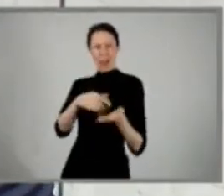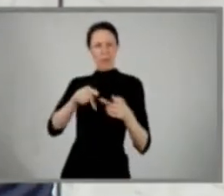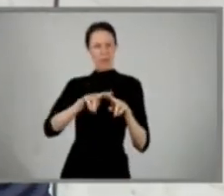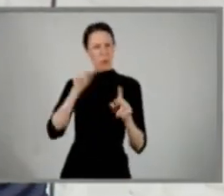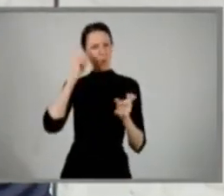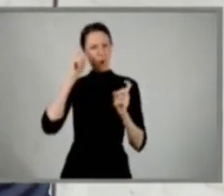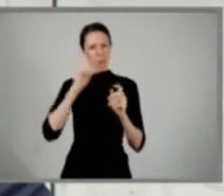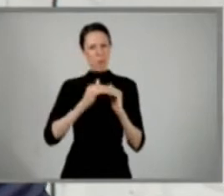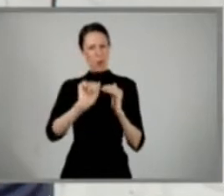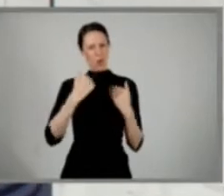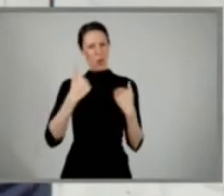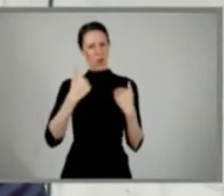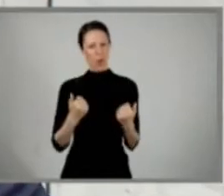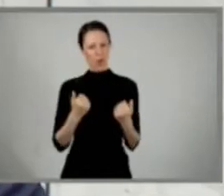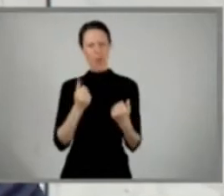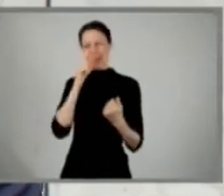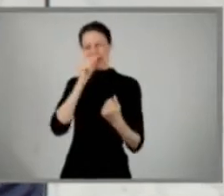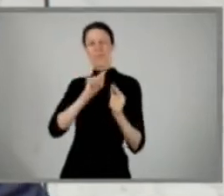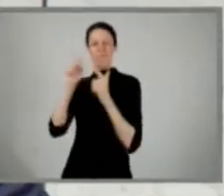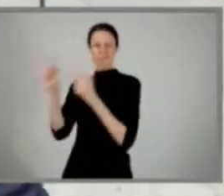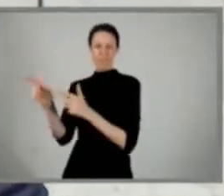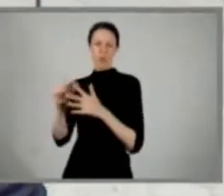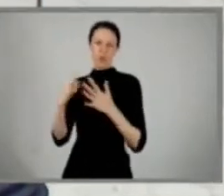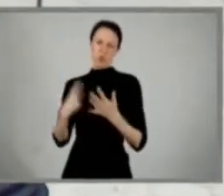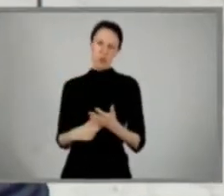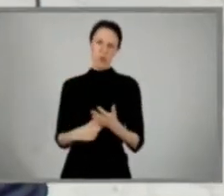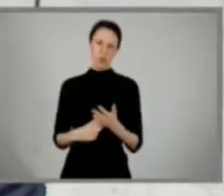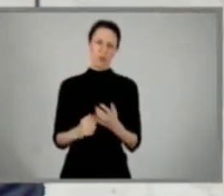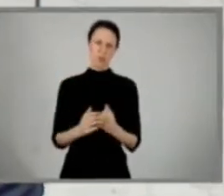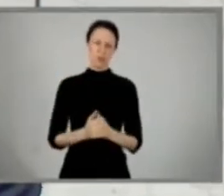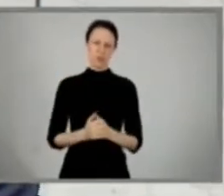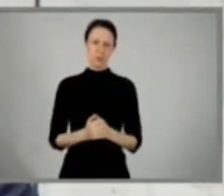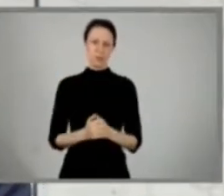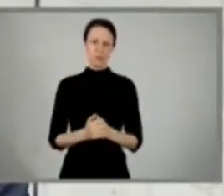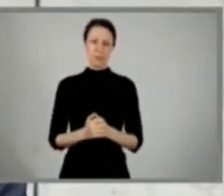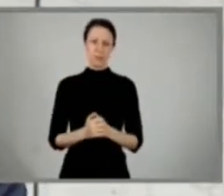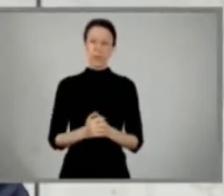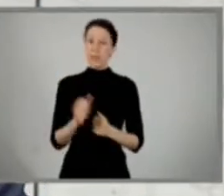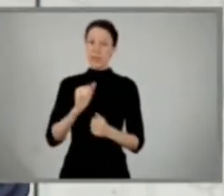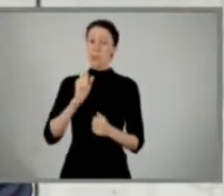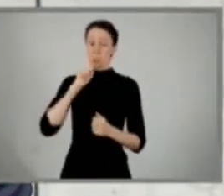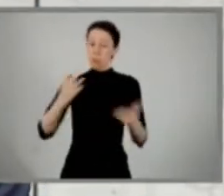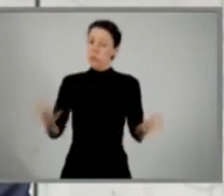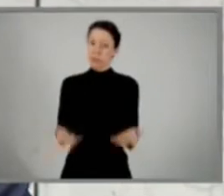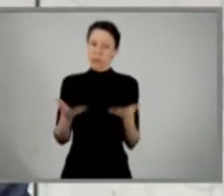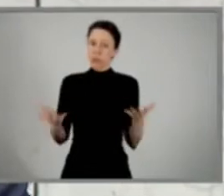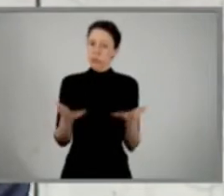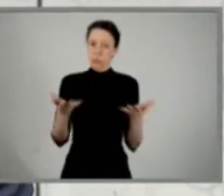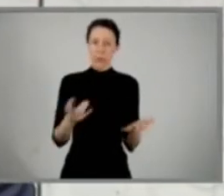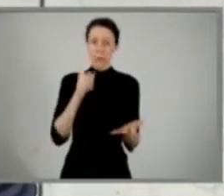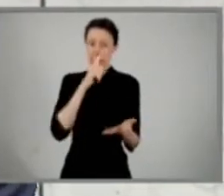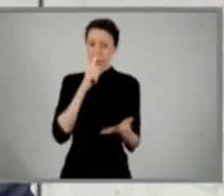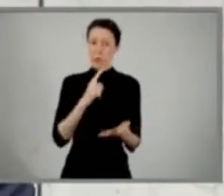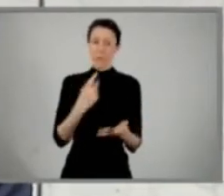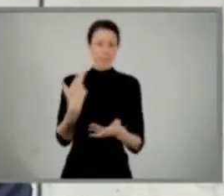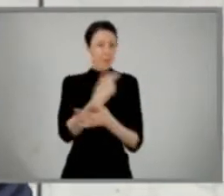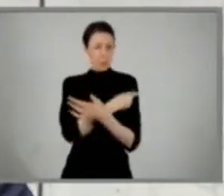course, we would encourage people to take up the opportunity, but they will make their own choices, and we'll be seeking to provide the